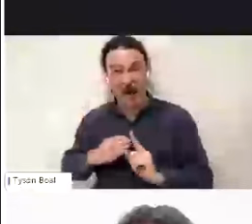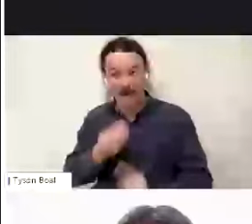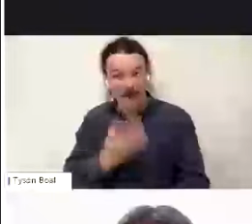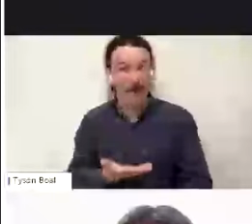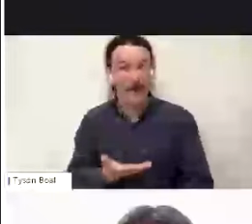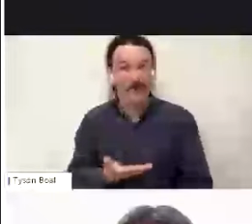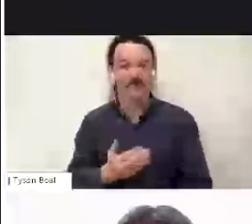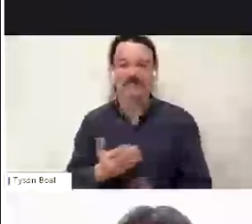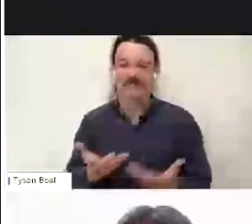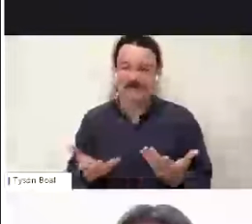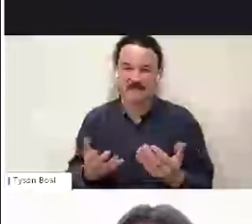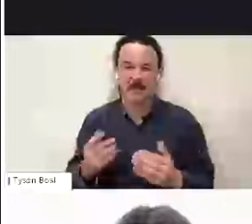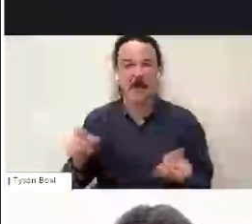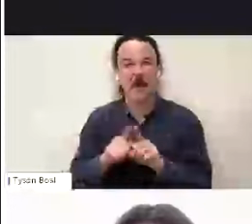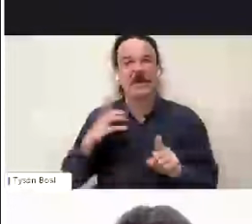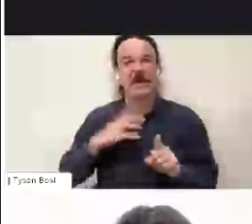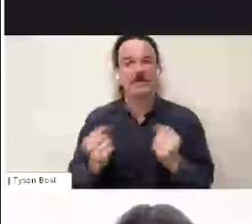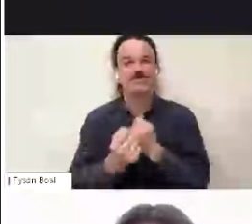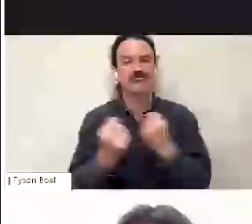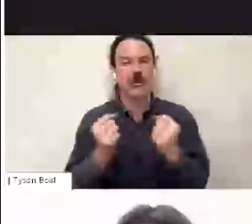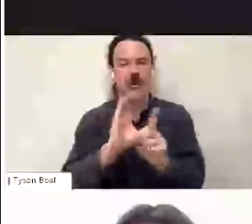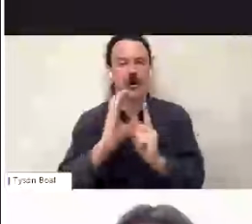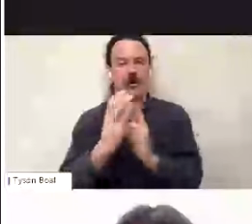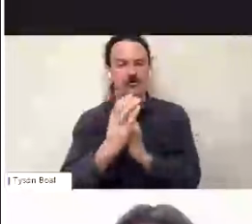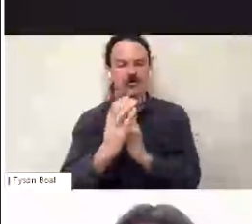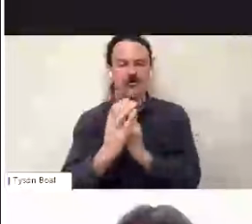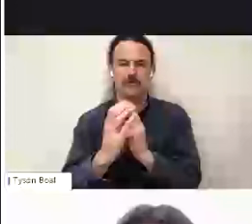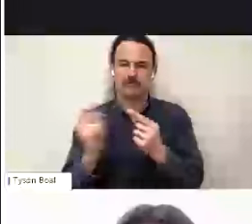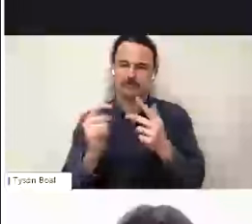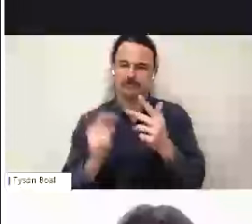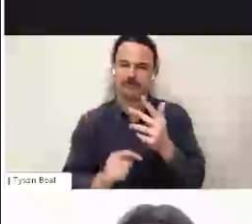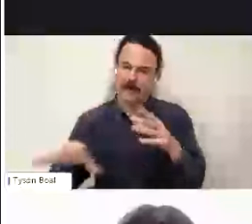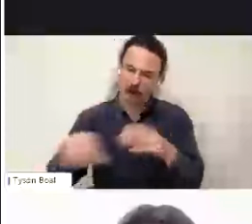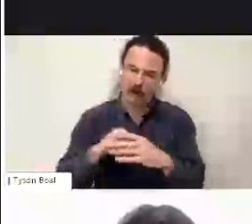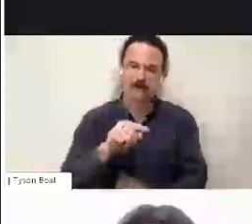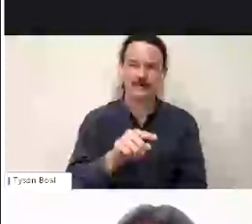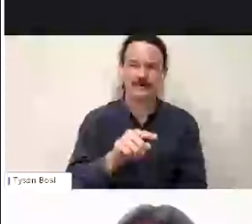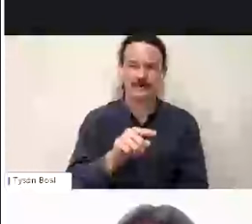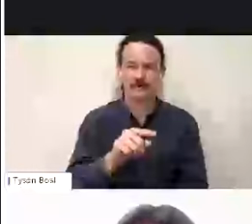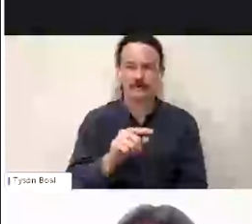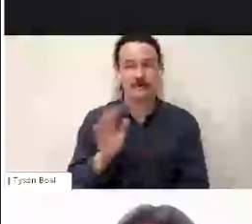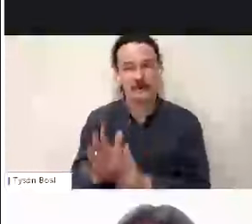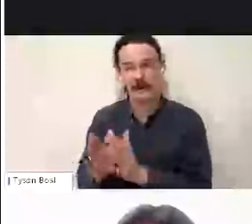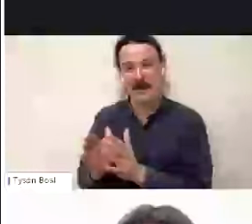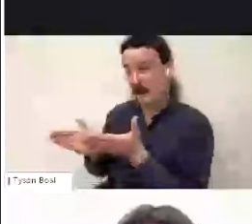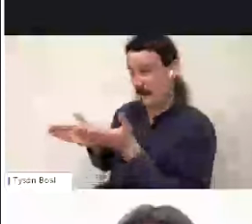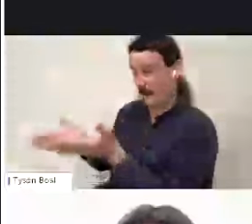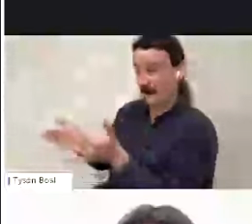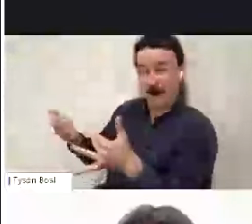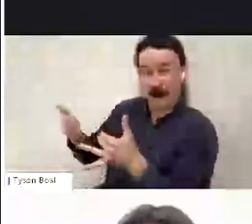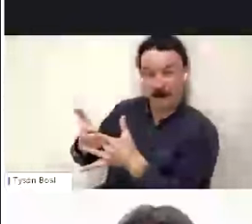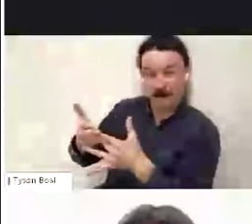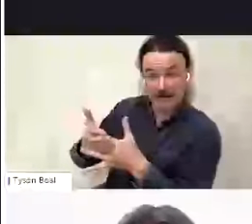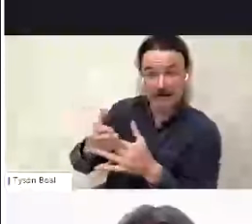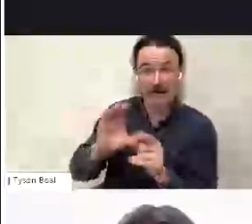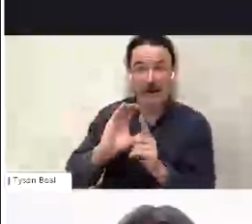cultural component. So access to culture, access to country has to